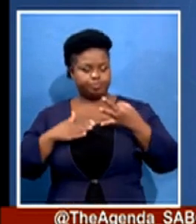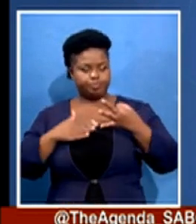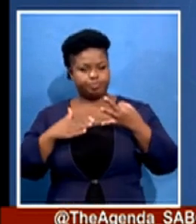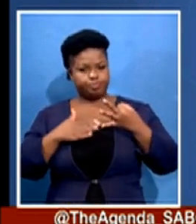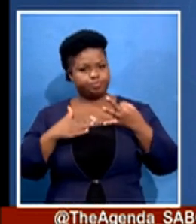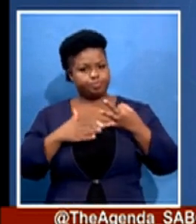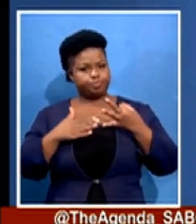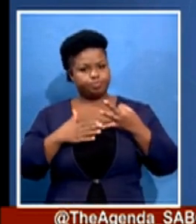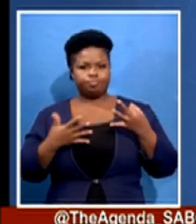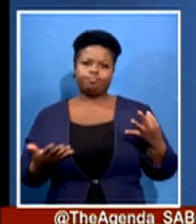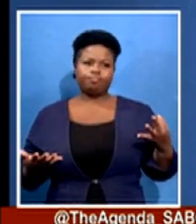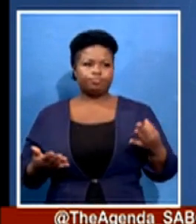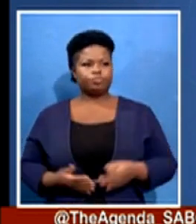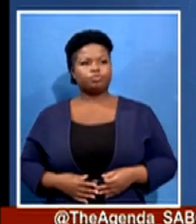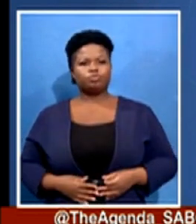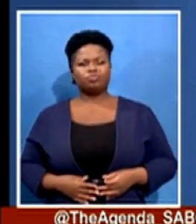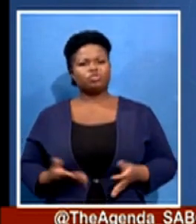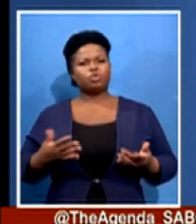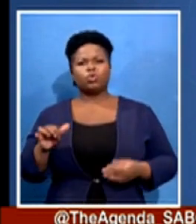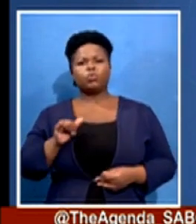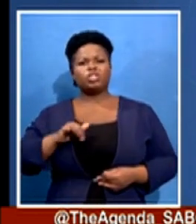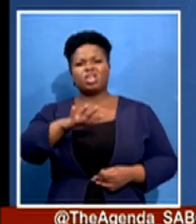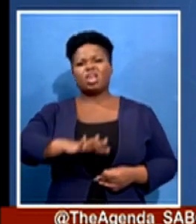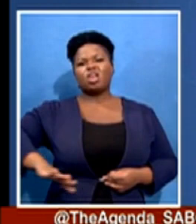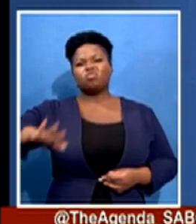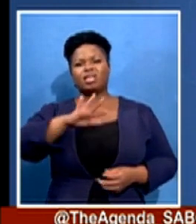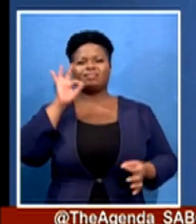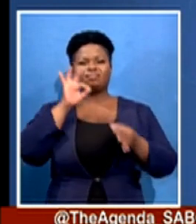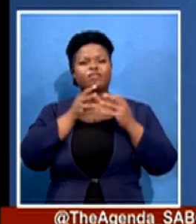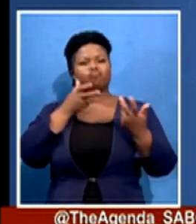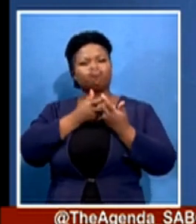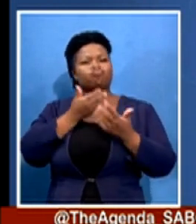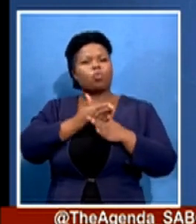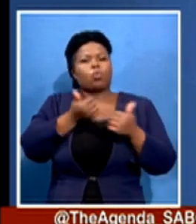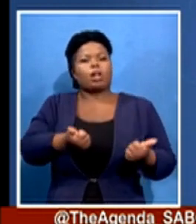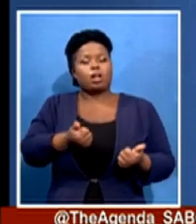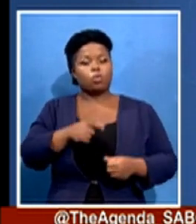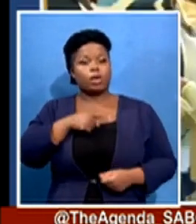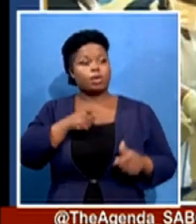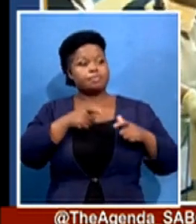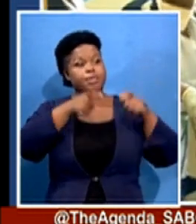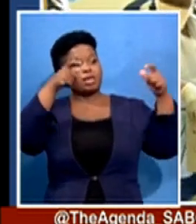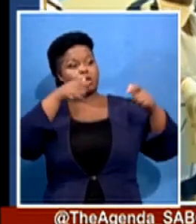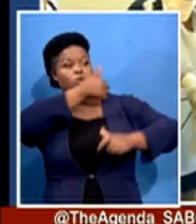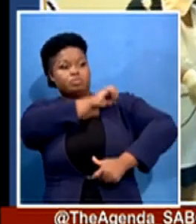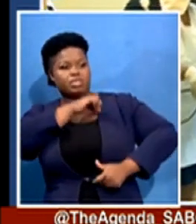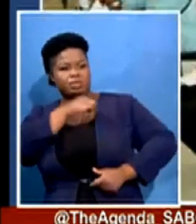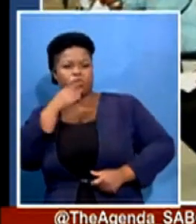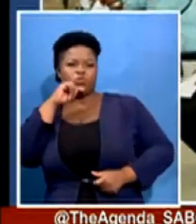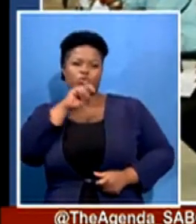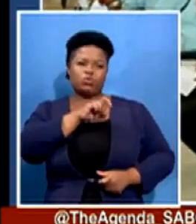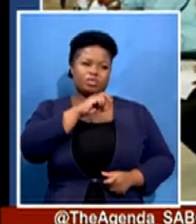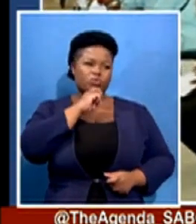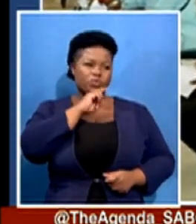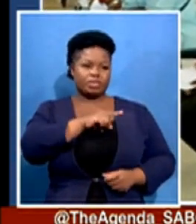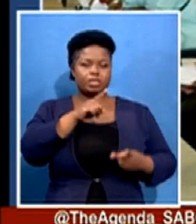work? We've been tending to use so far big hospitals, both public and private sector. But once we start